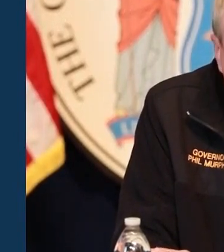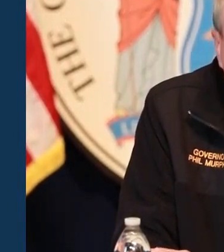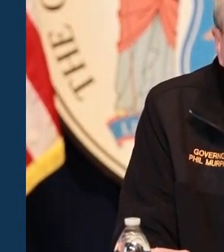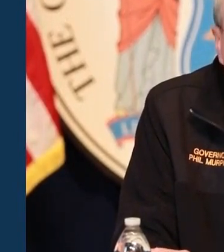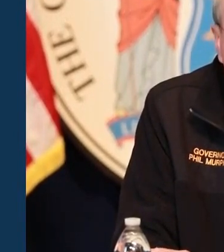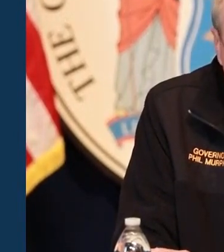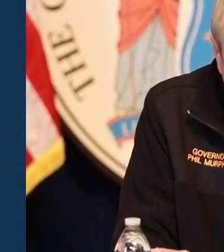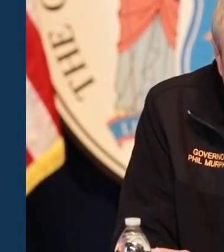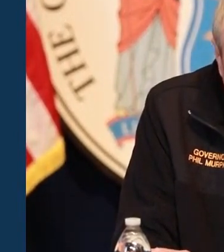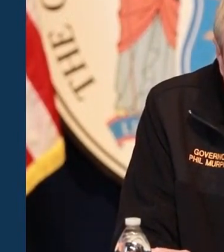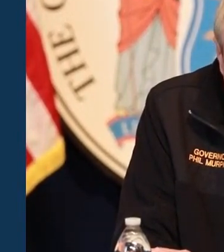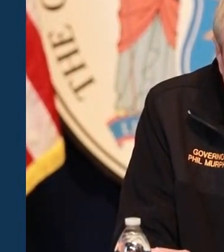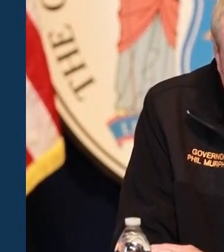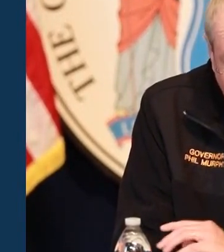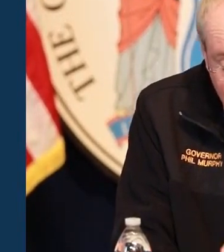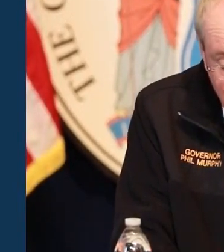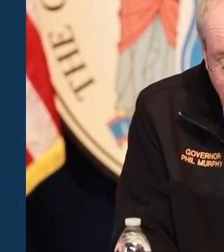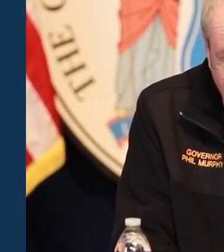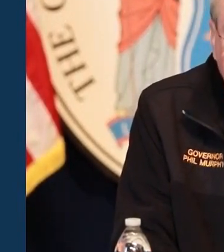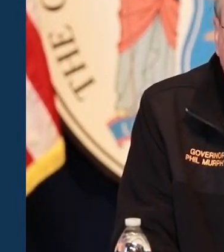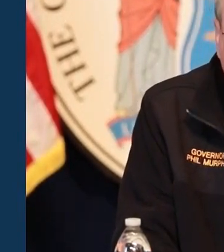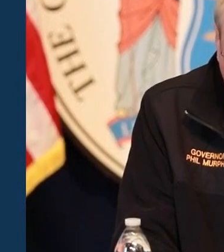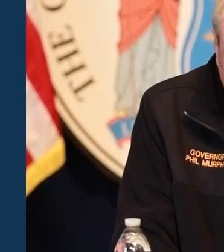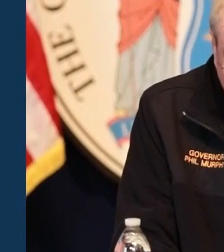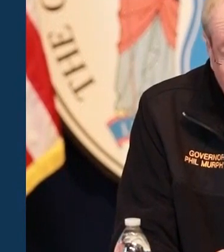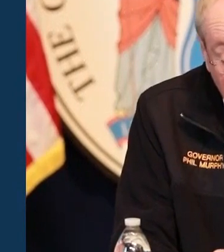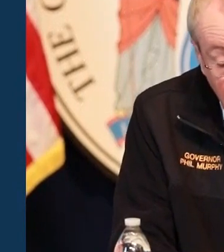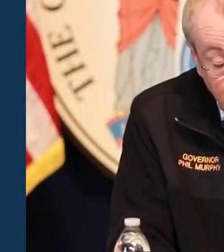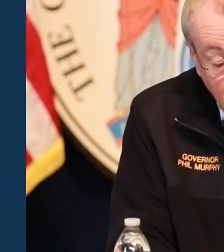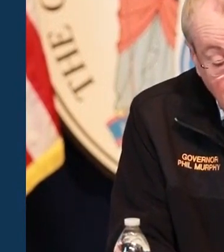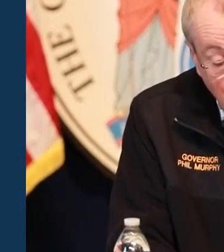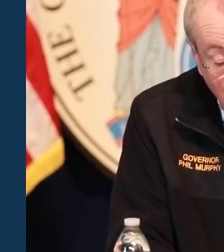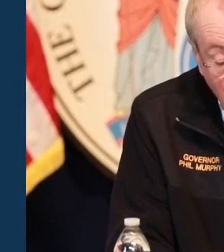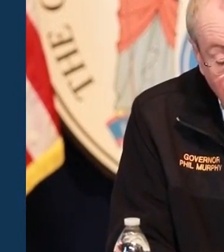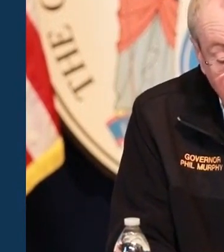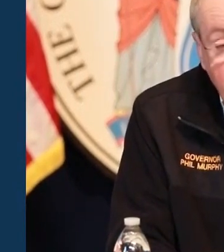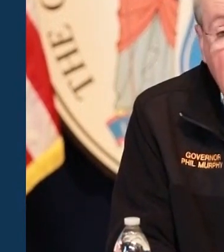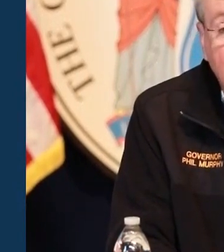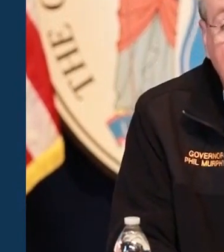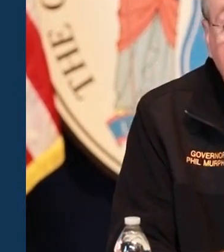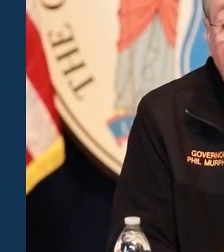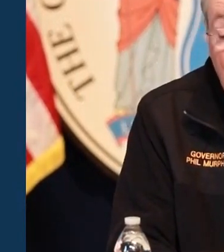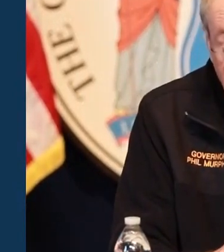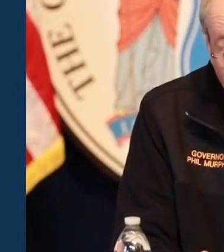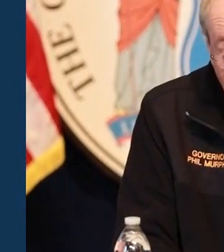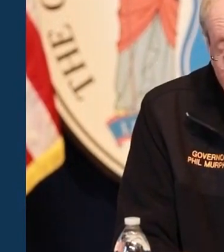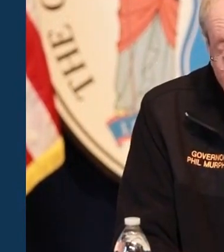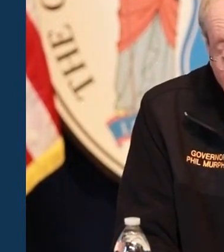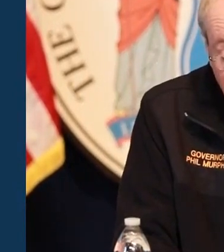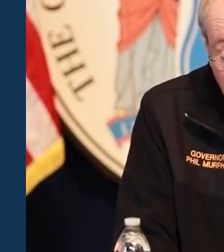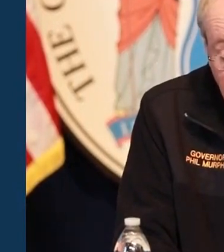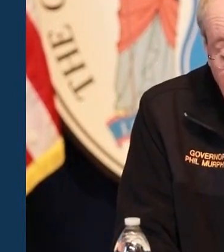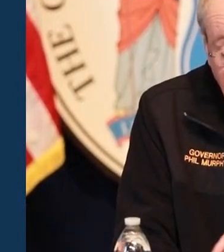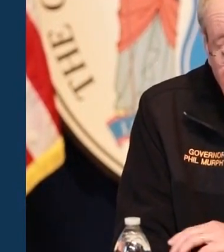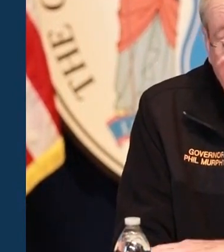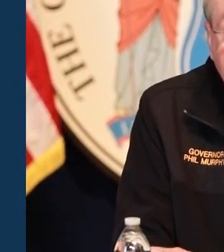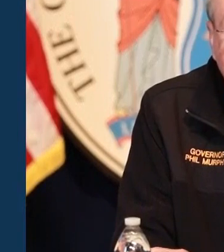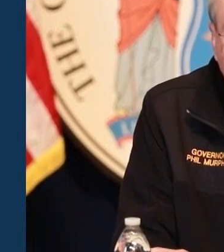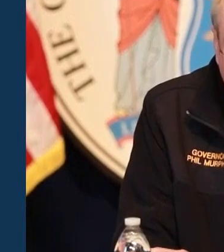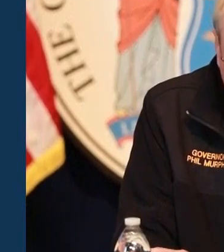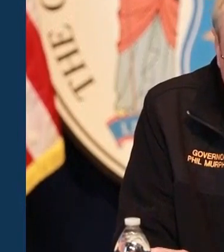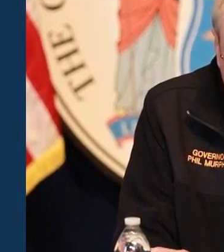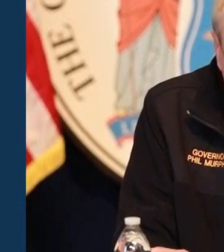spirit. She was born in Vineland and called Sparta in Sussex County her home for the past 35 years.